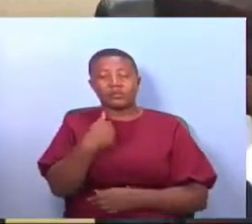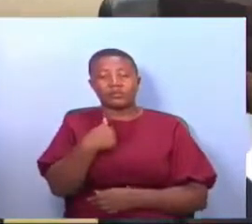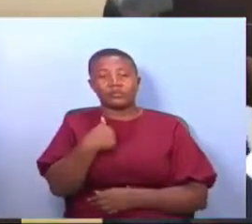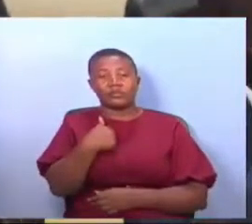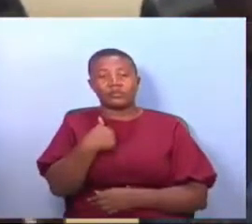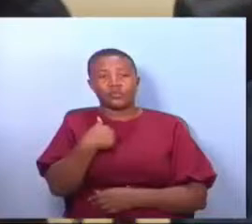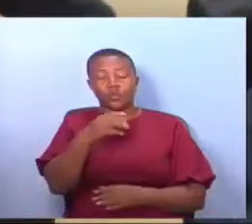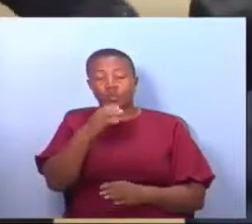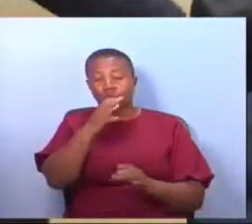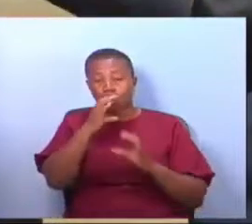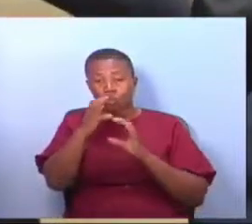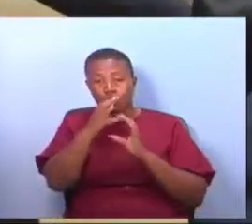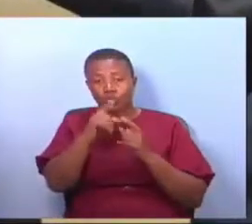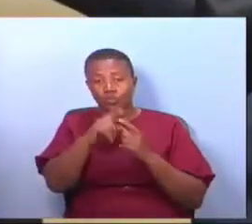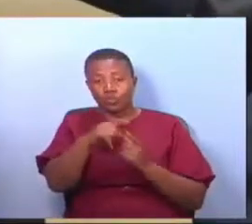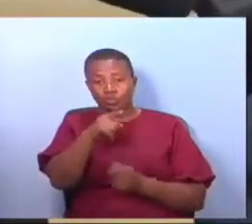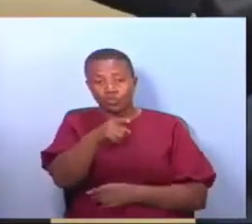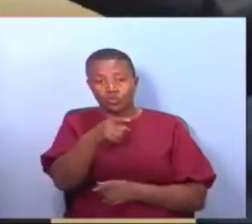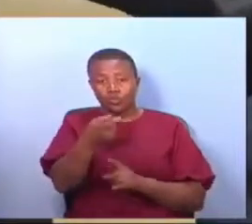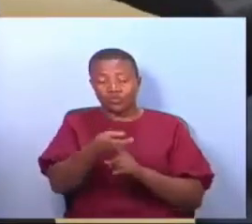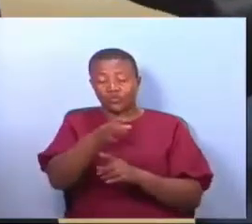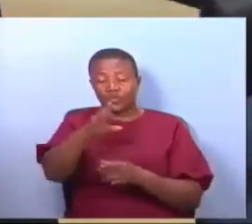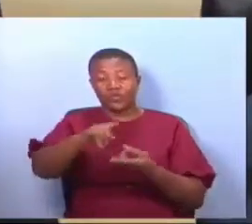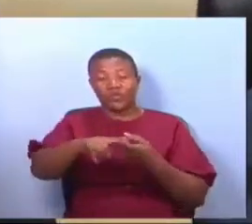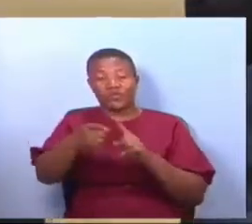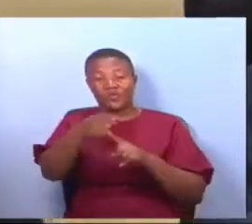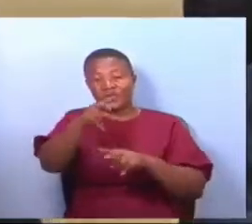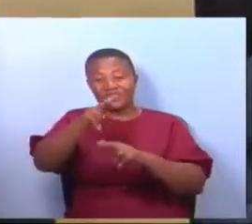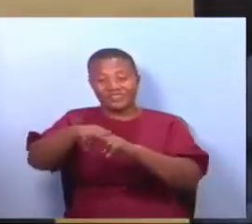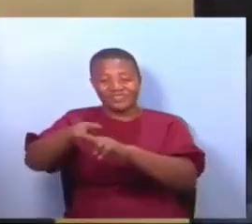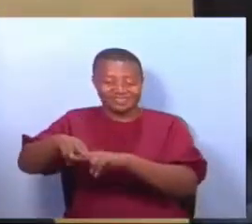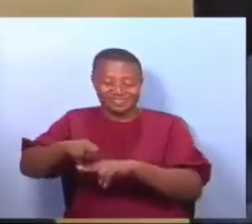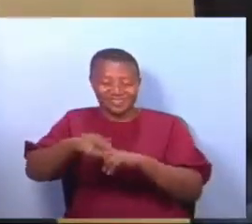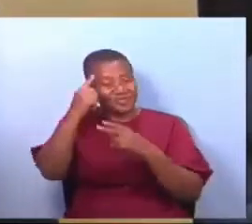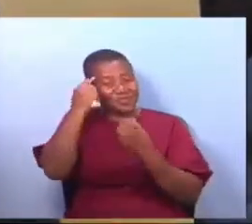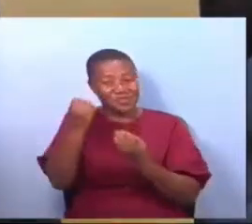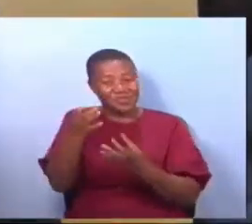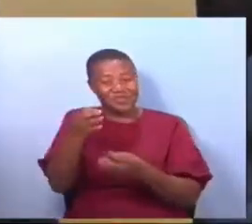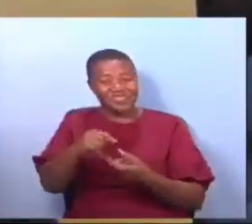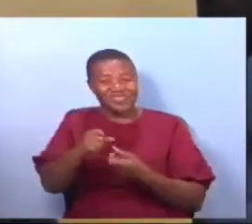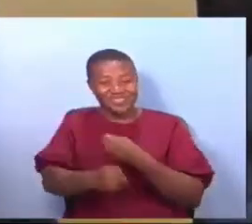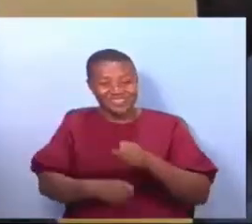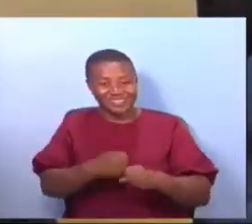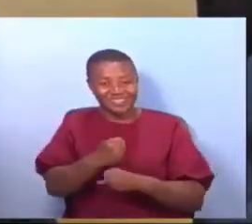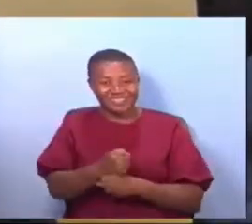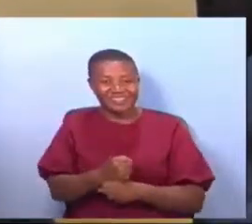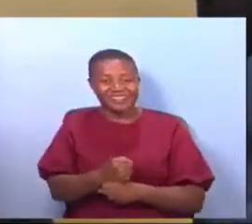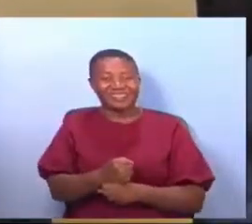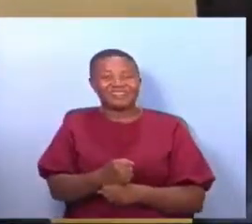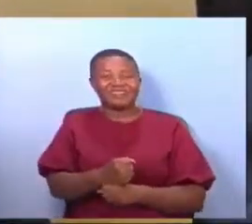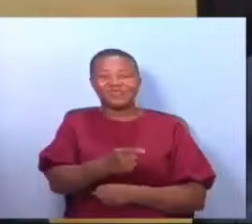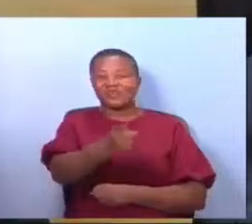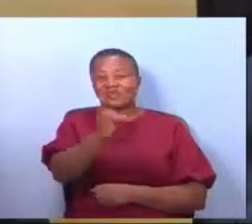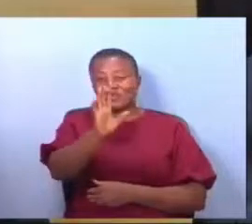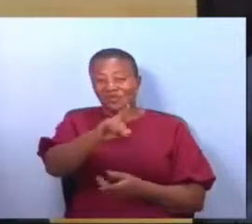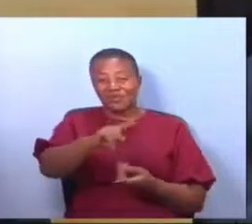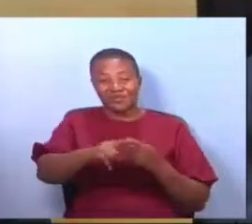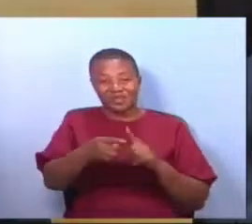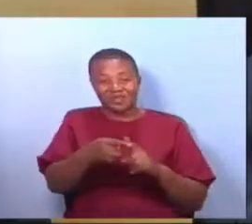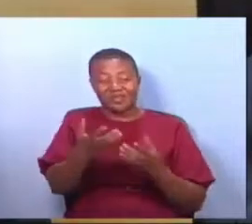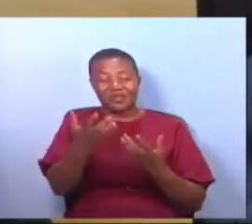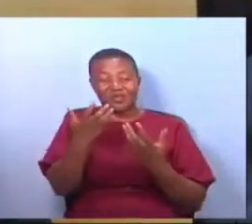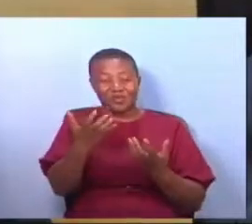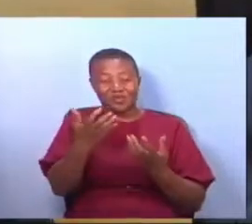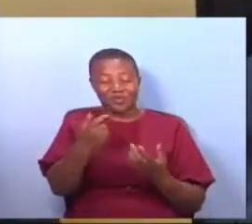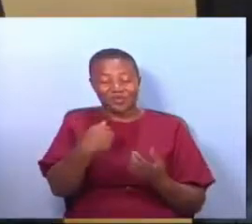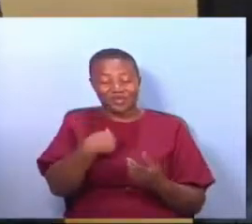you from your friends that you sat with for all these years, and they want me to